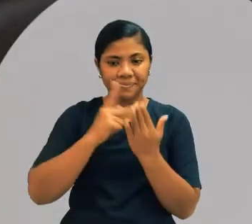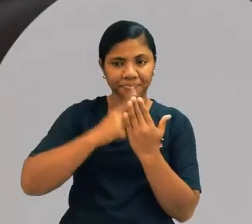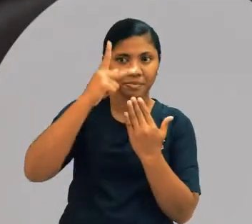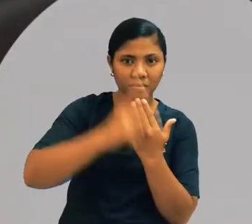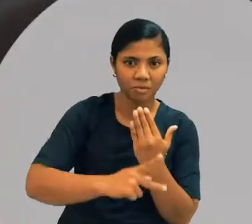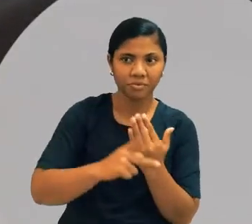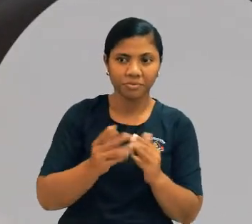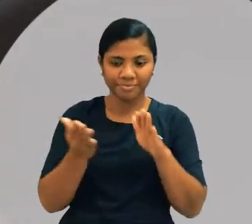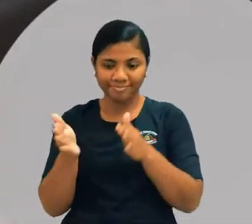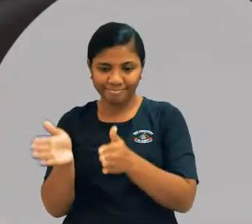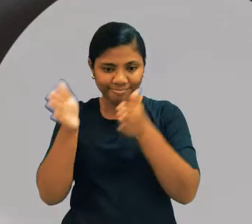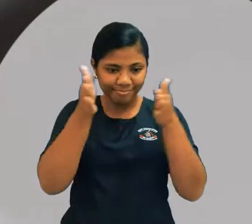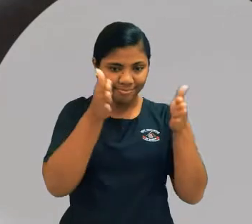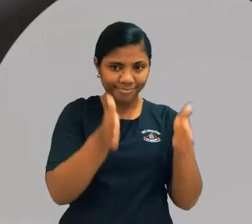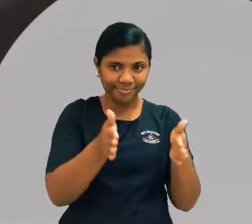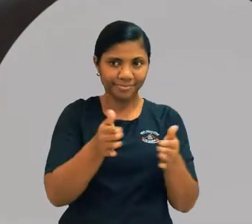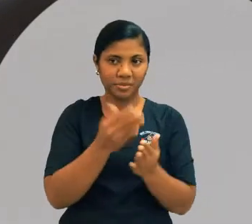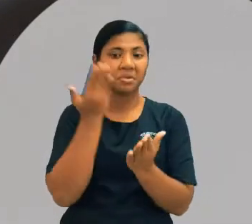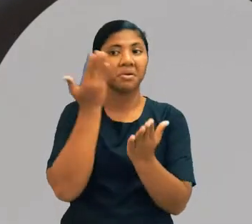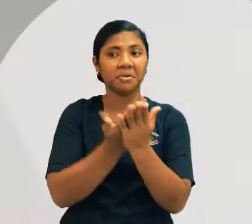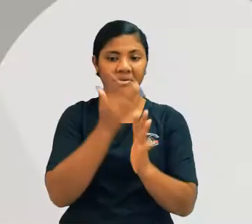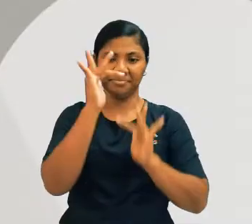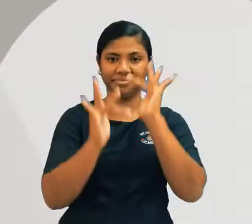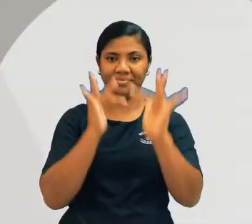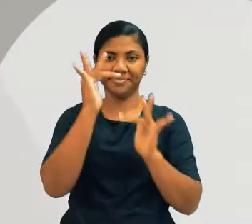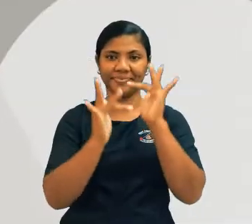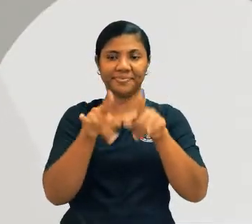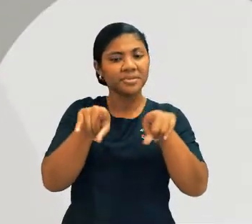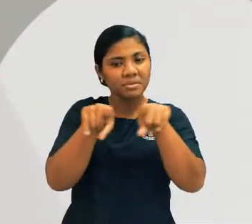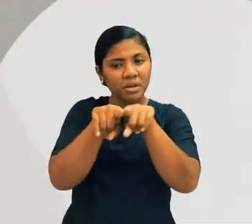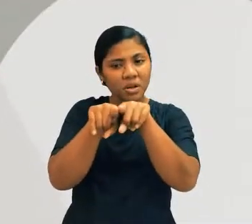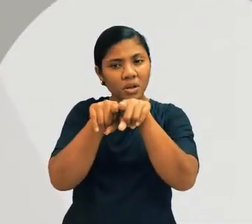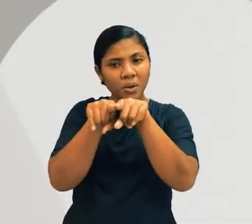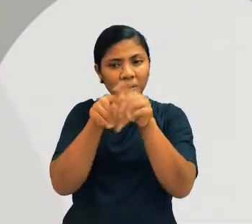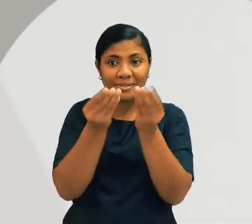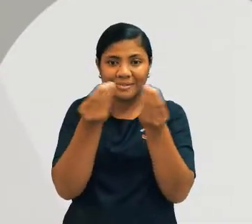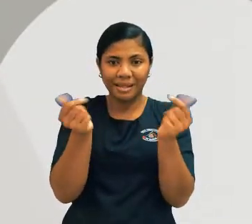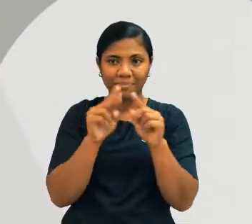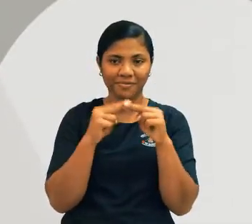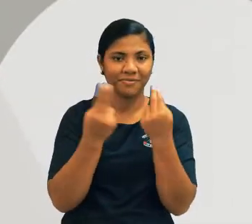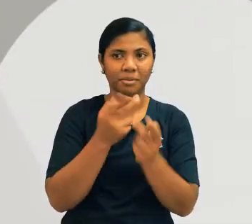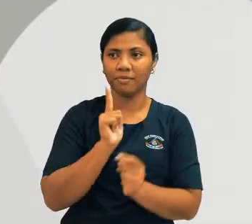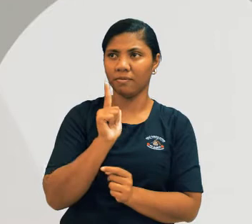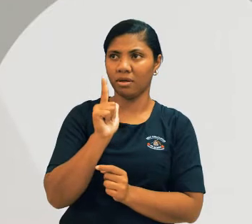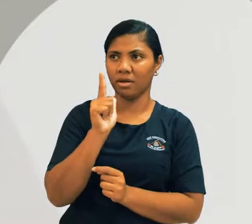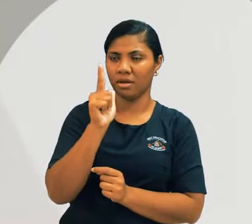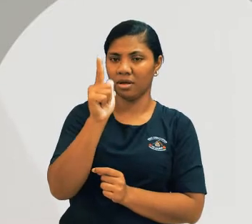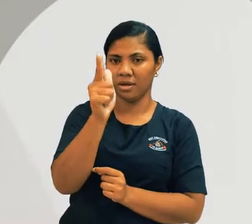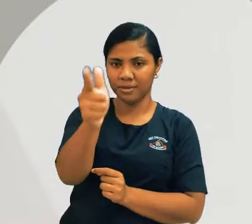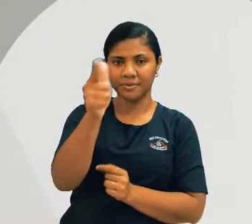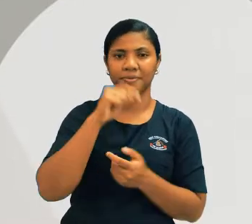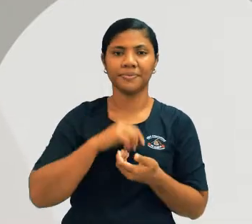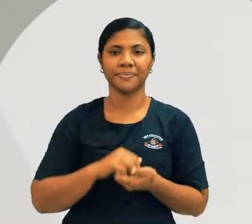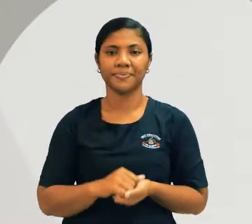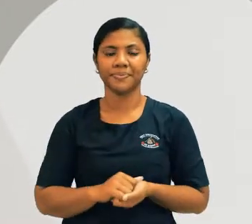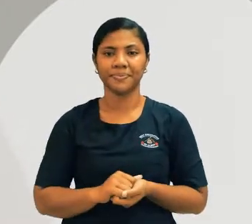internet service, and also their children's ability to access laptops, mobile phones, and other internet-capable devices.